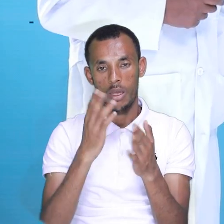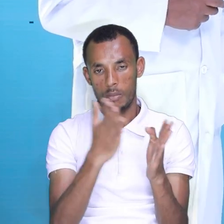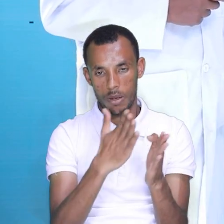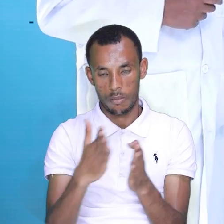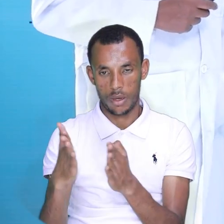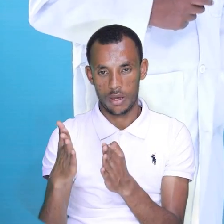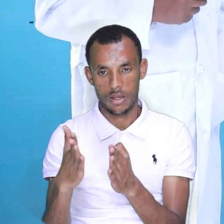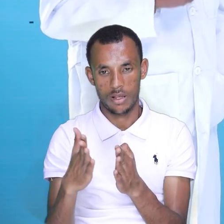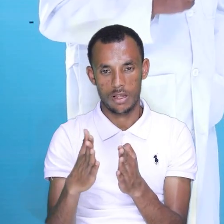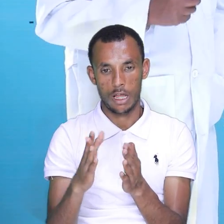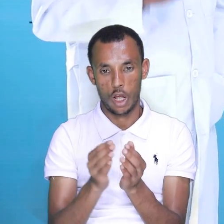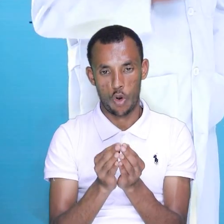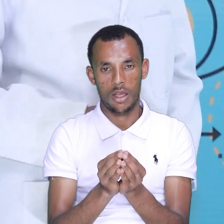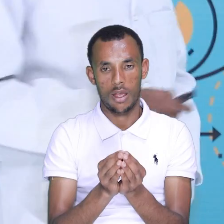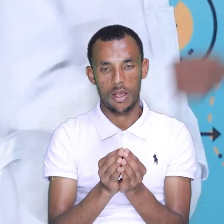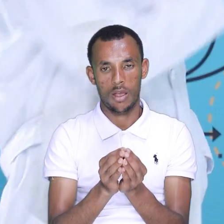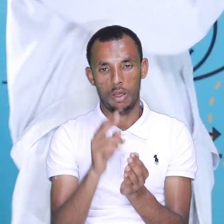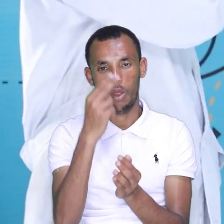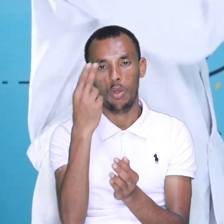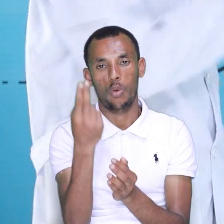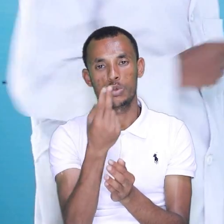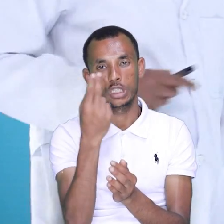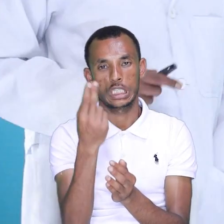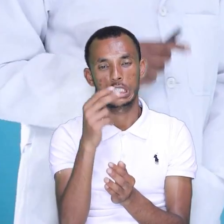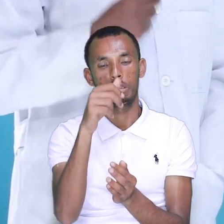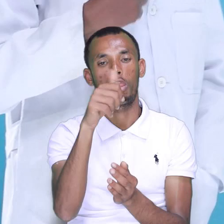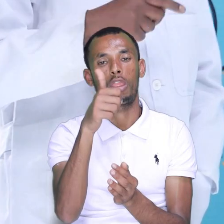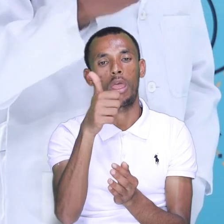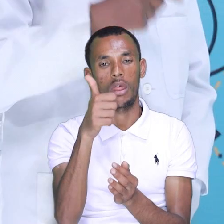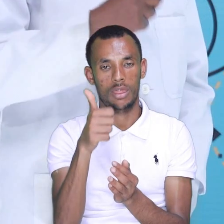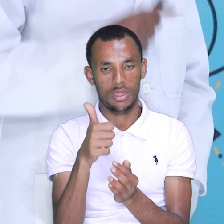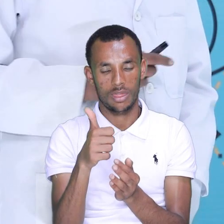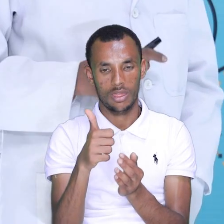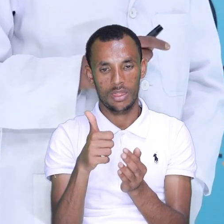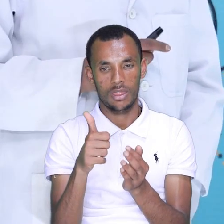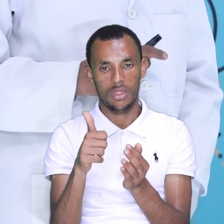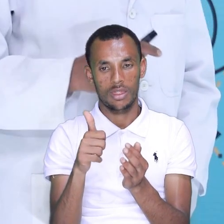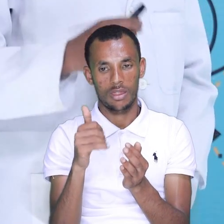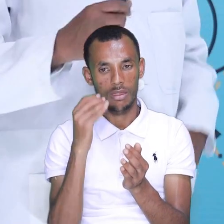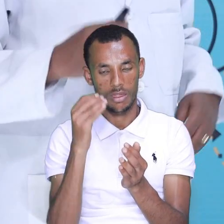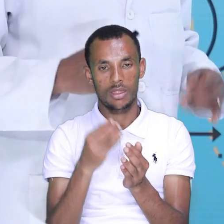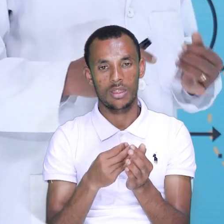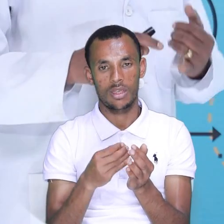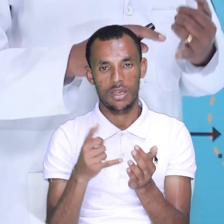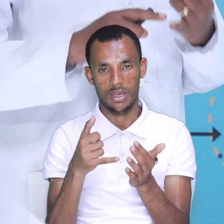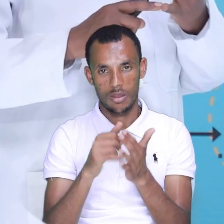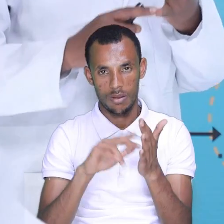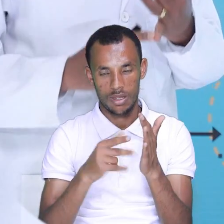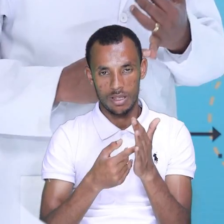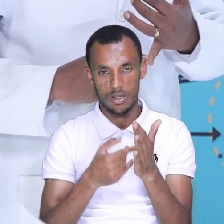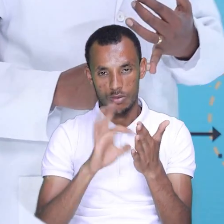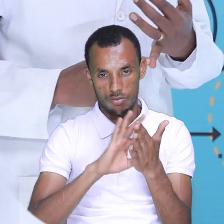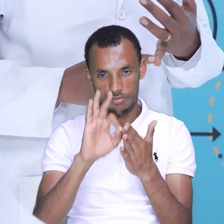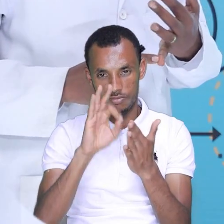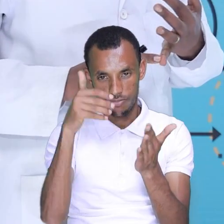prepare a lottery ticket using these 10 digits. With these 10 digits, a digit can